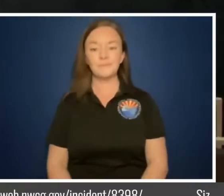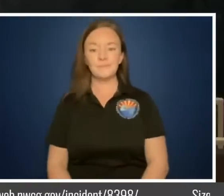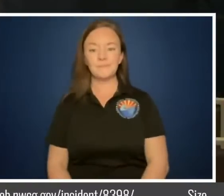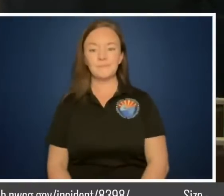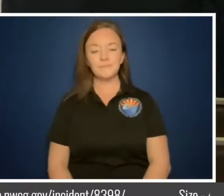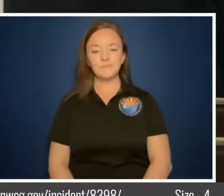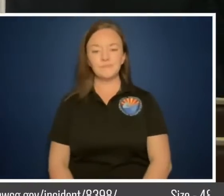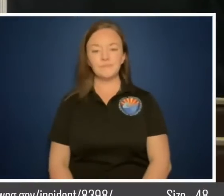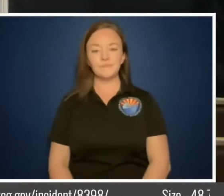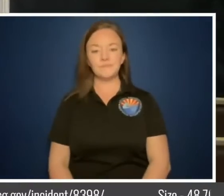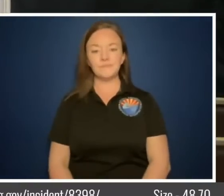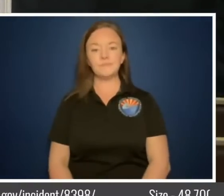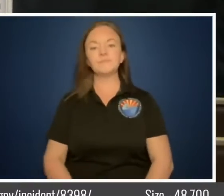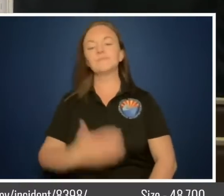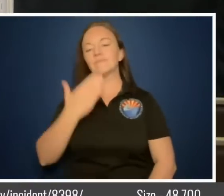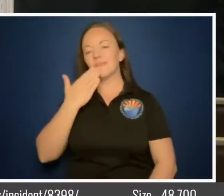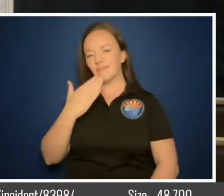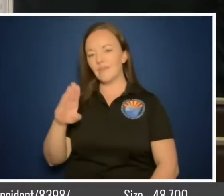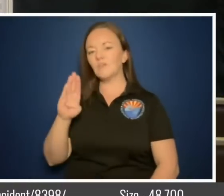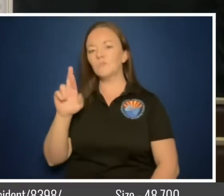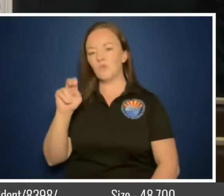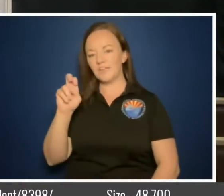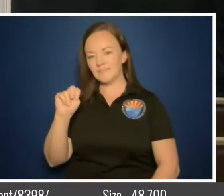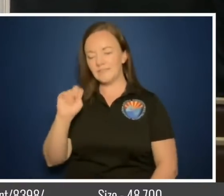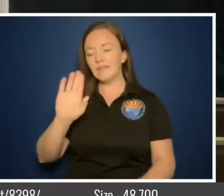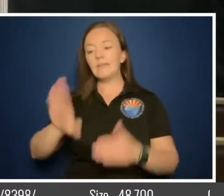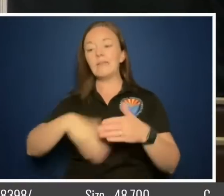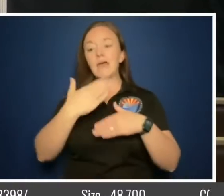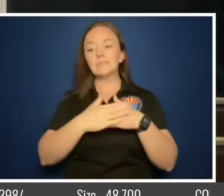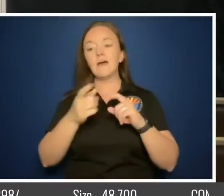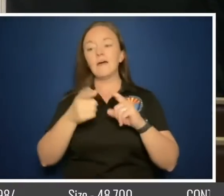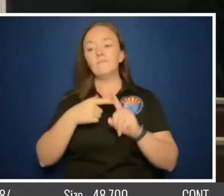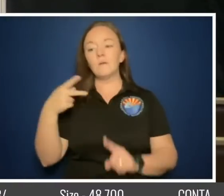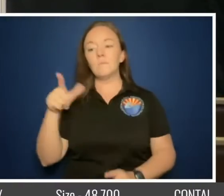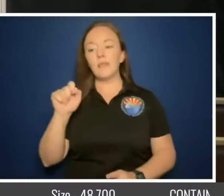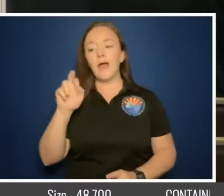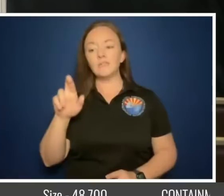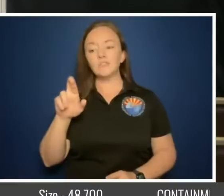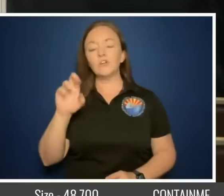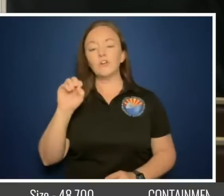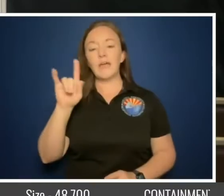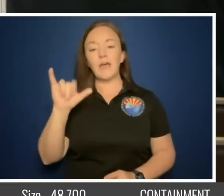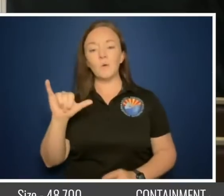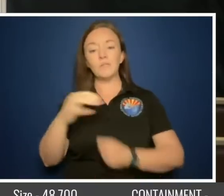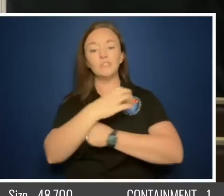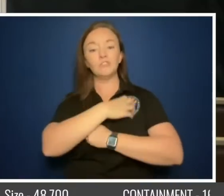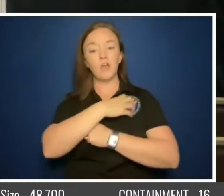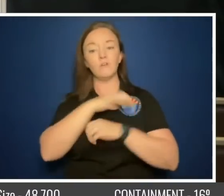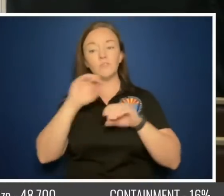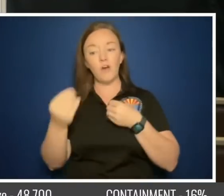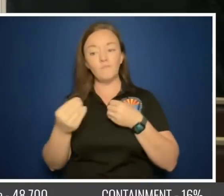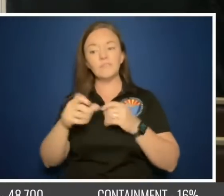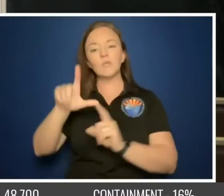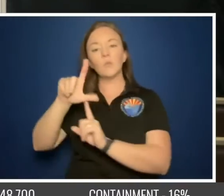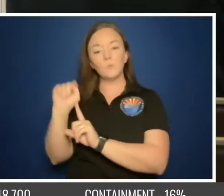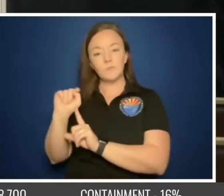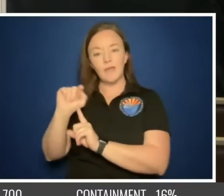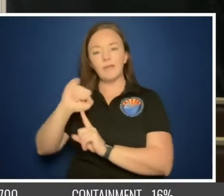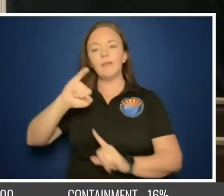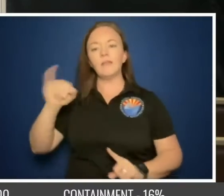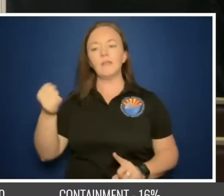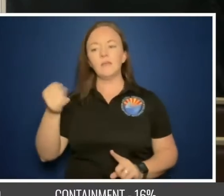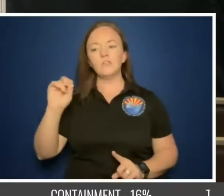Great. Thank you. Appreciate that, Brandon. Next up from Placer County Sheriff's Office, Lieutenant John Barnhart. Thank you.